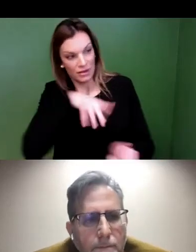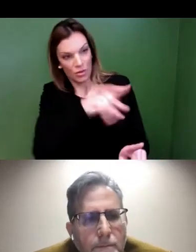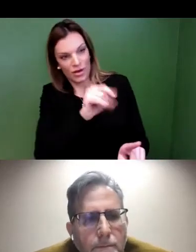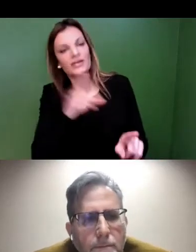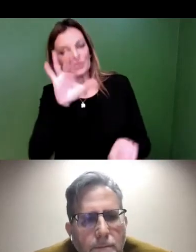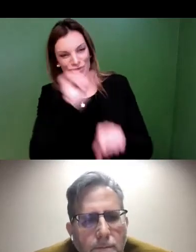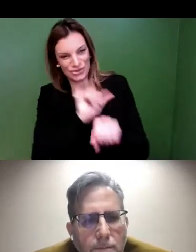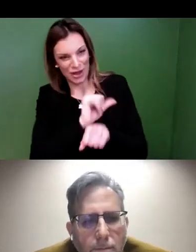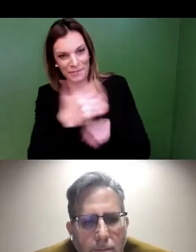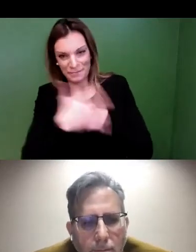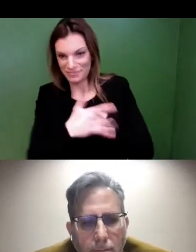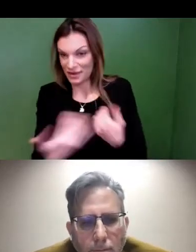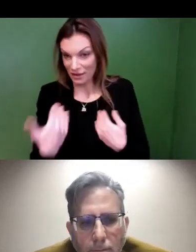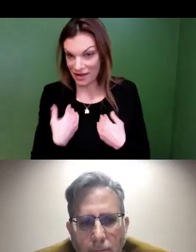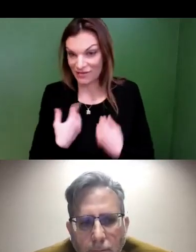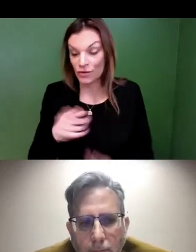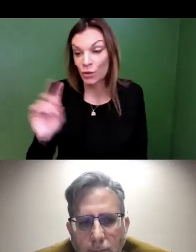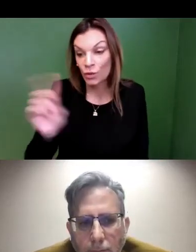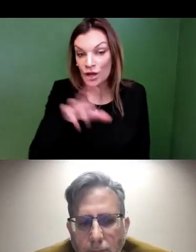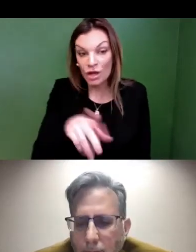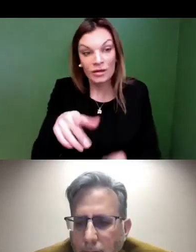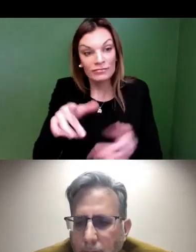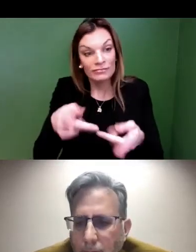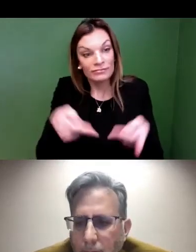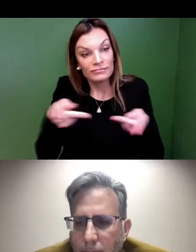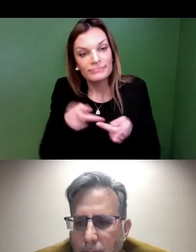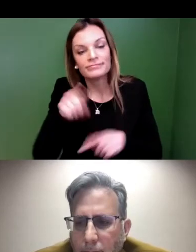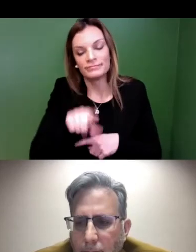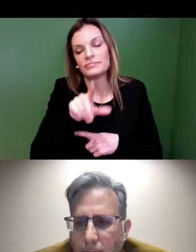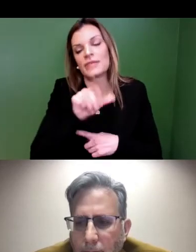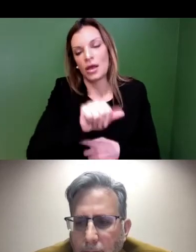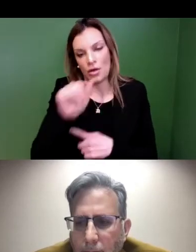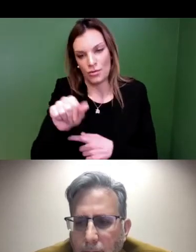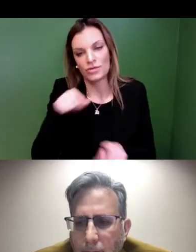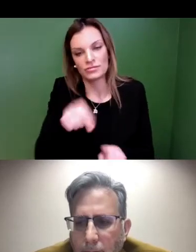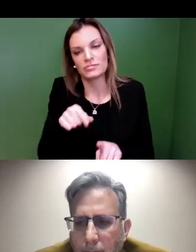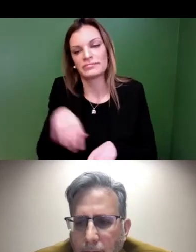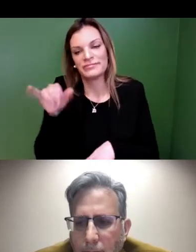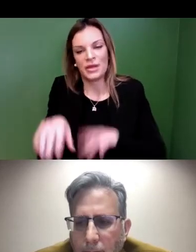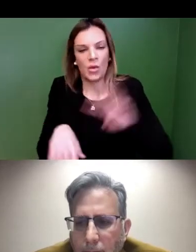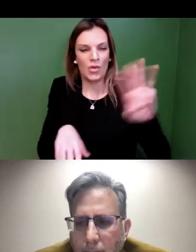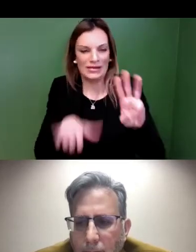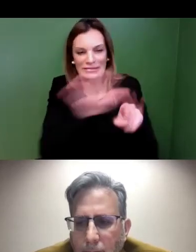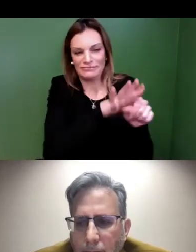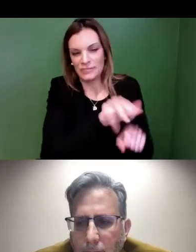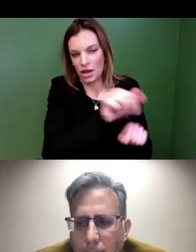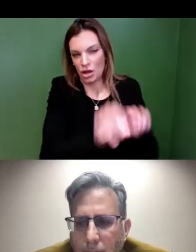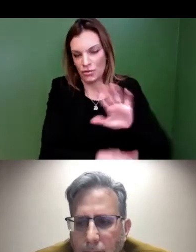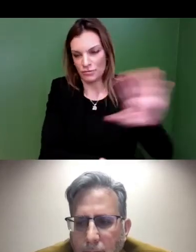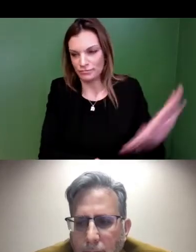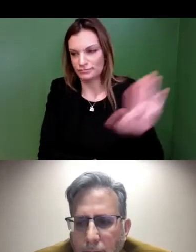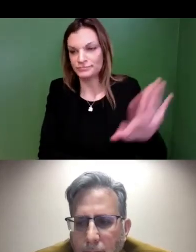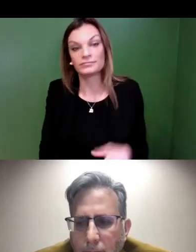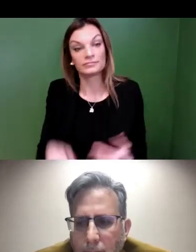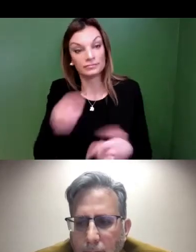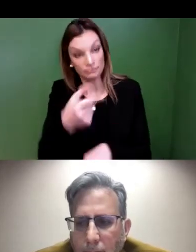located on the west side of Ann Arbor, Scioto Township, they do have some positions that could be remote. And that's why I felt